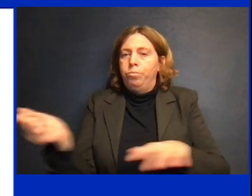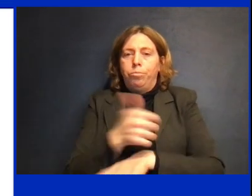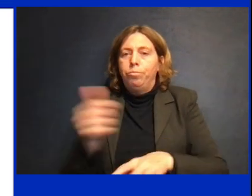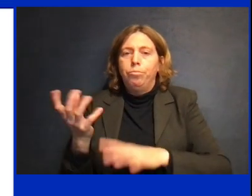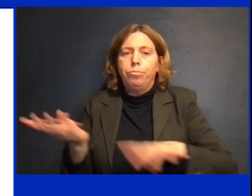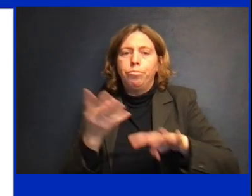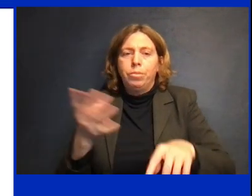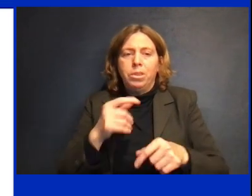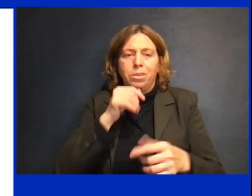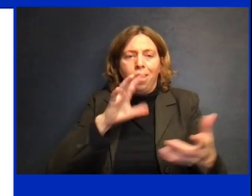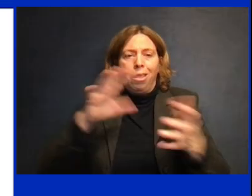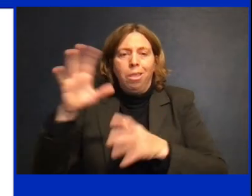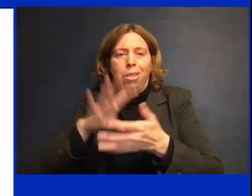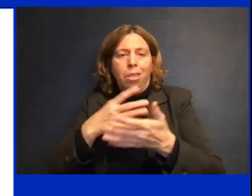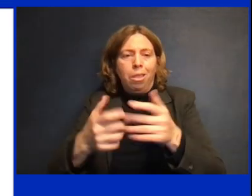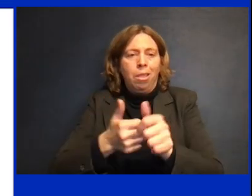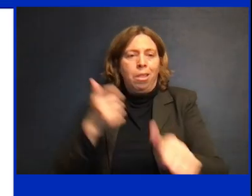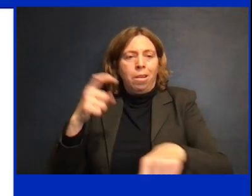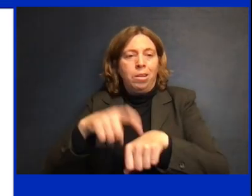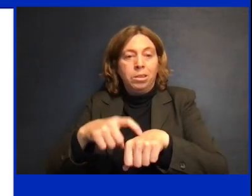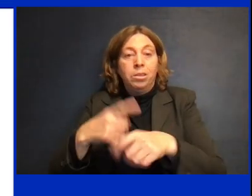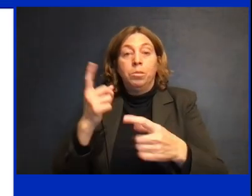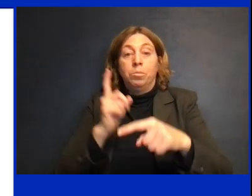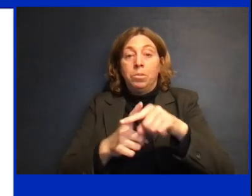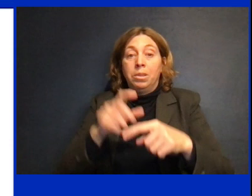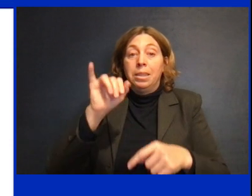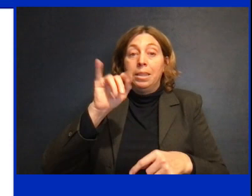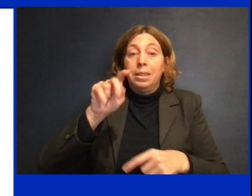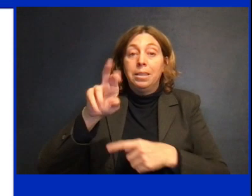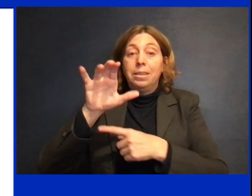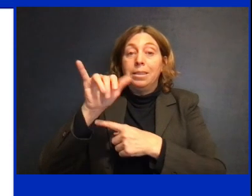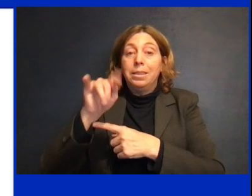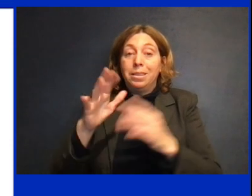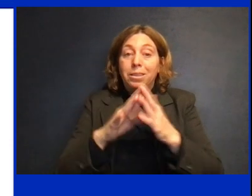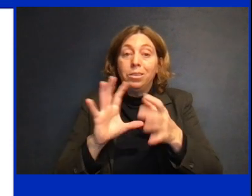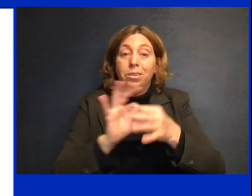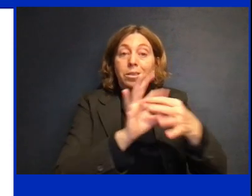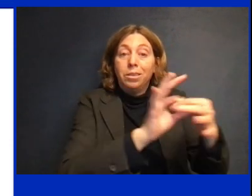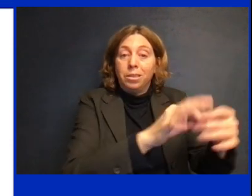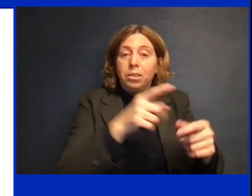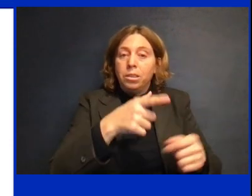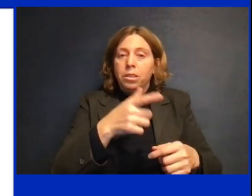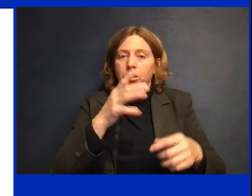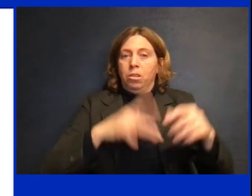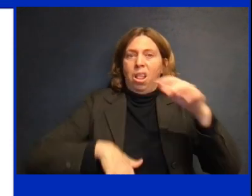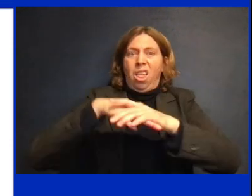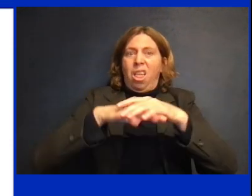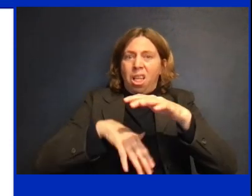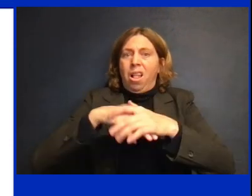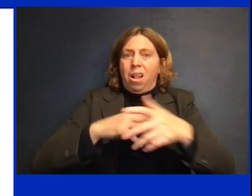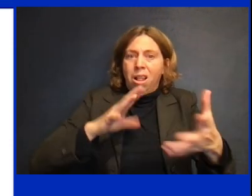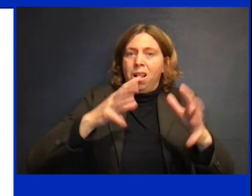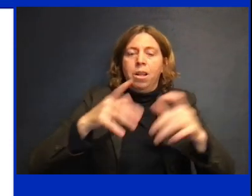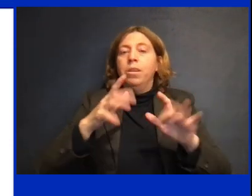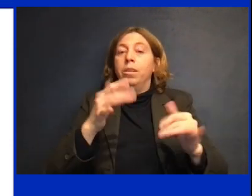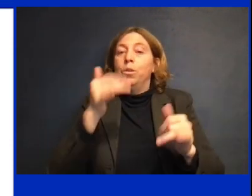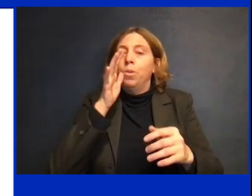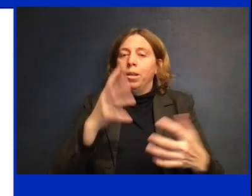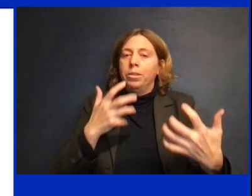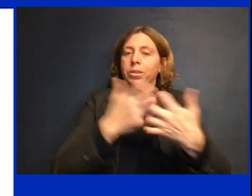commuters. Moreover, the expanded intercity capacity will accommodate curbside operators using the